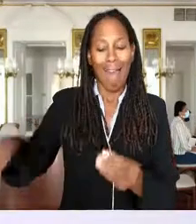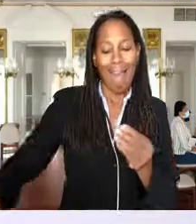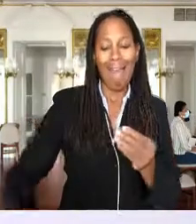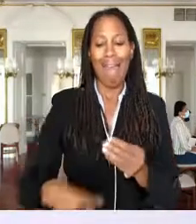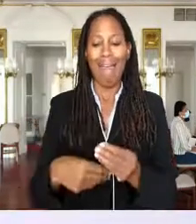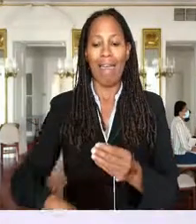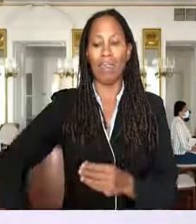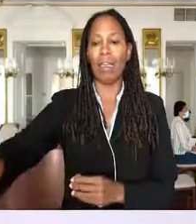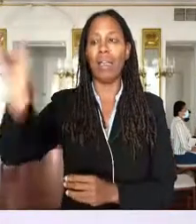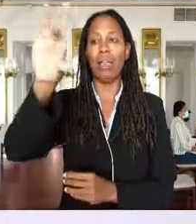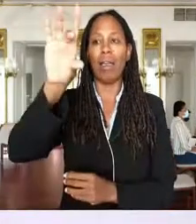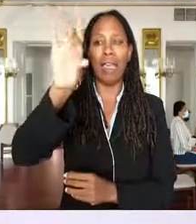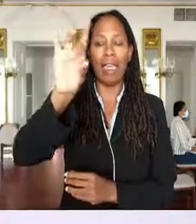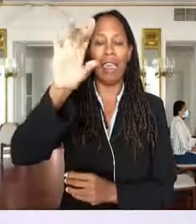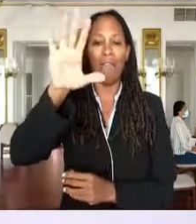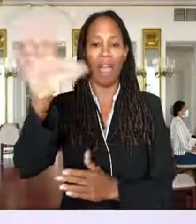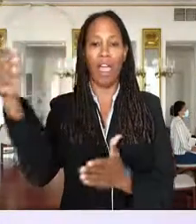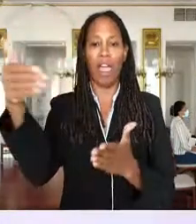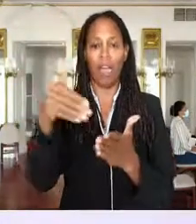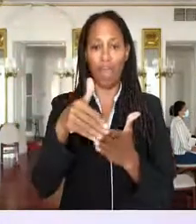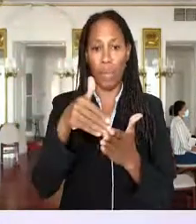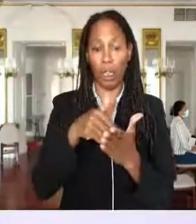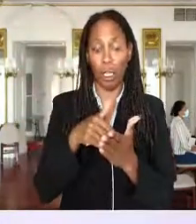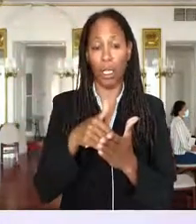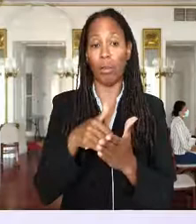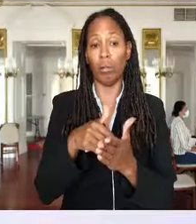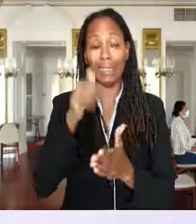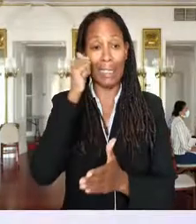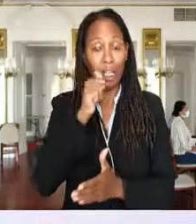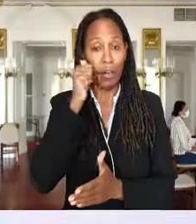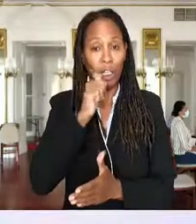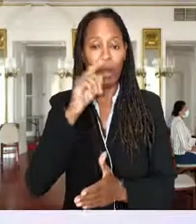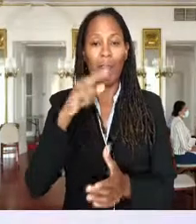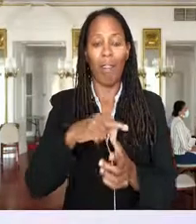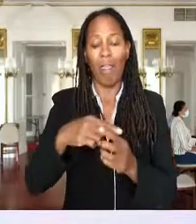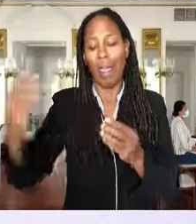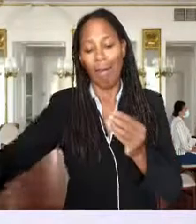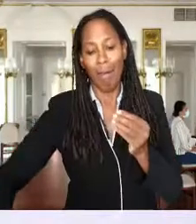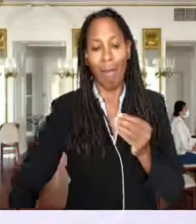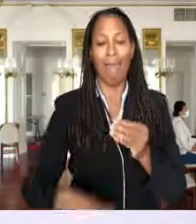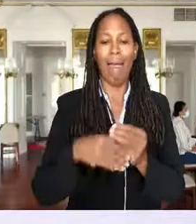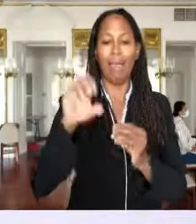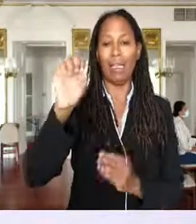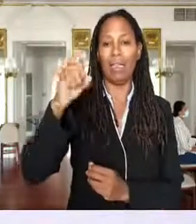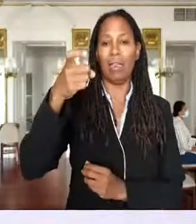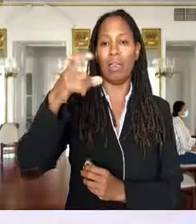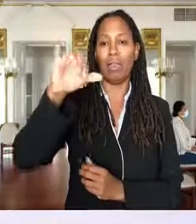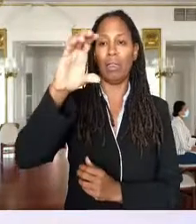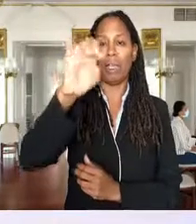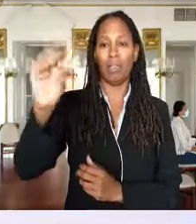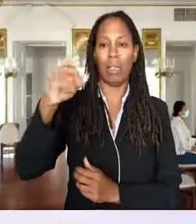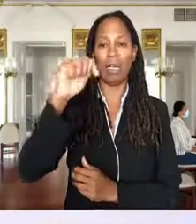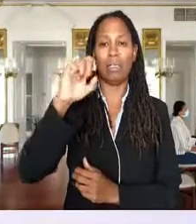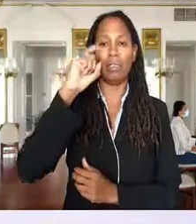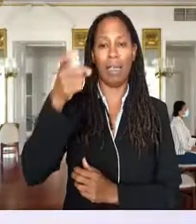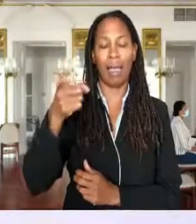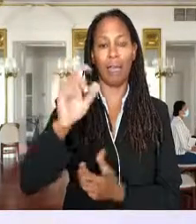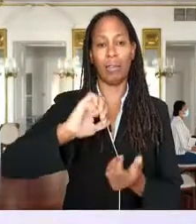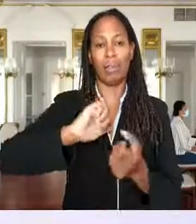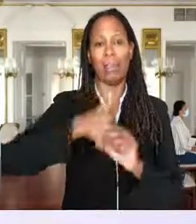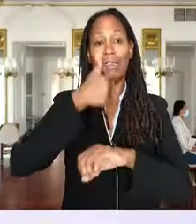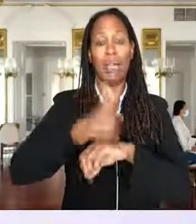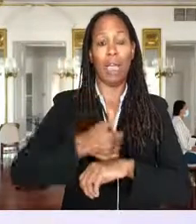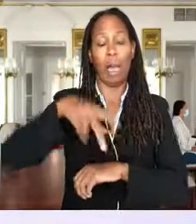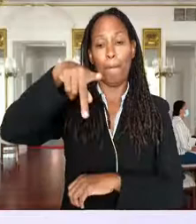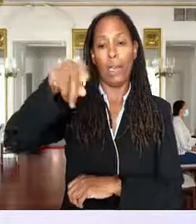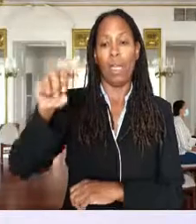a year, and then attaching some of the excise taxes in order to create a pension bond opportunity, if that's the way we want to